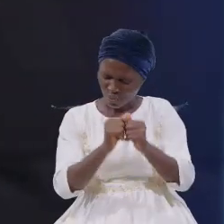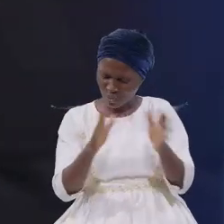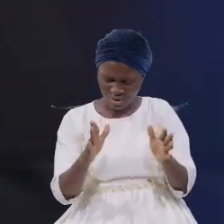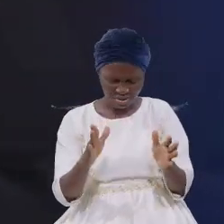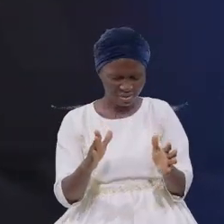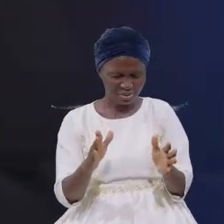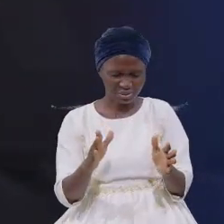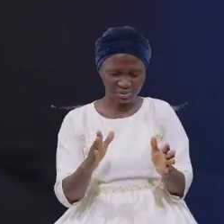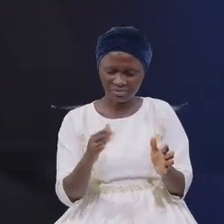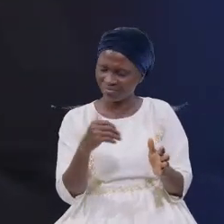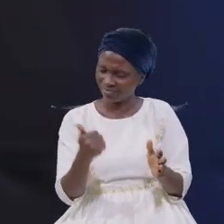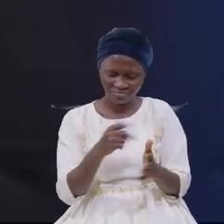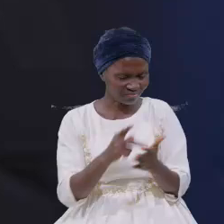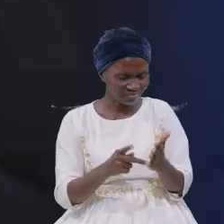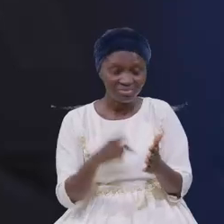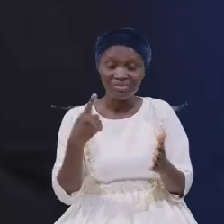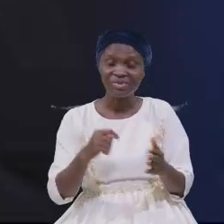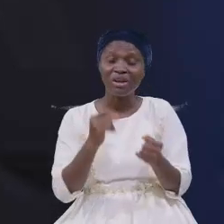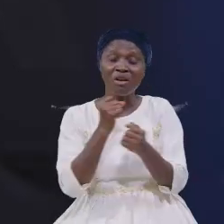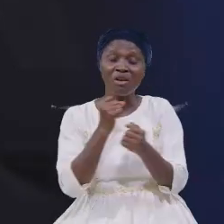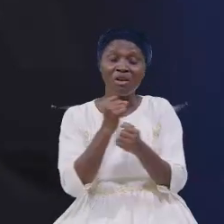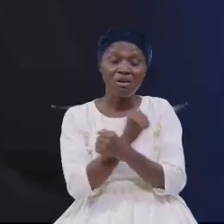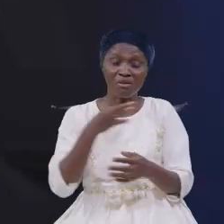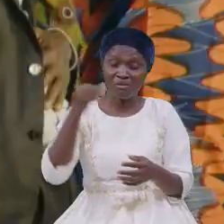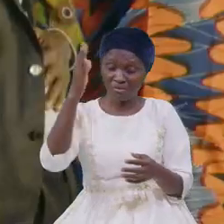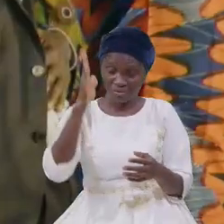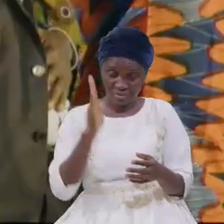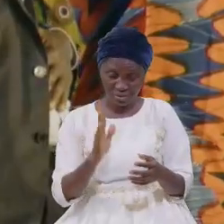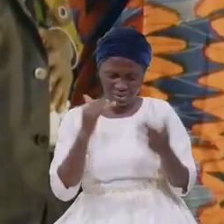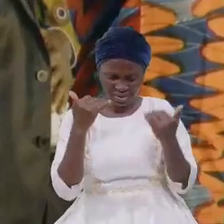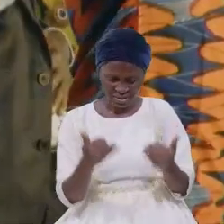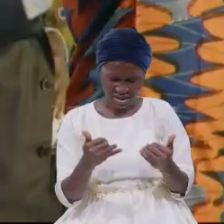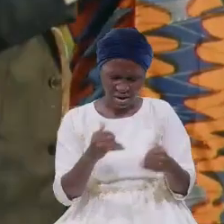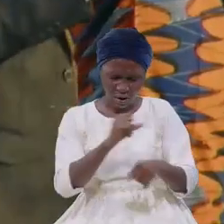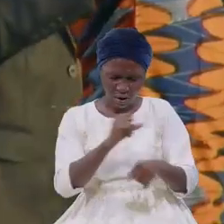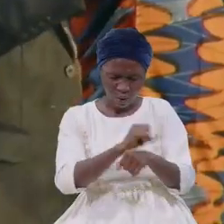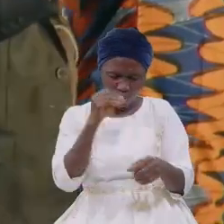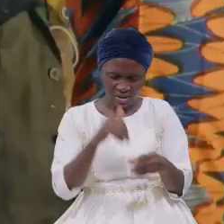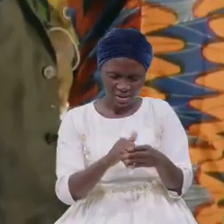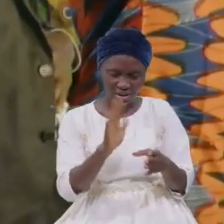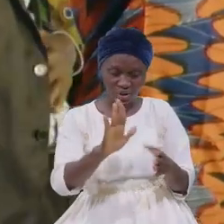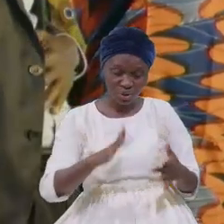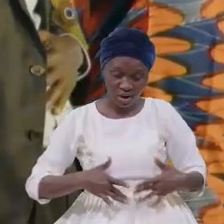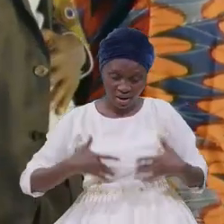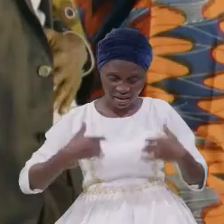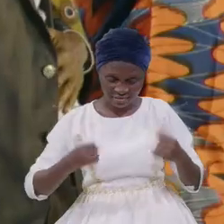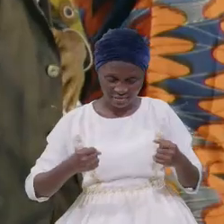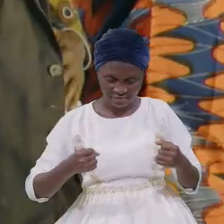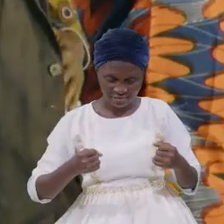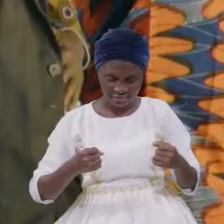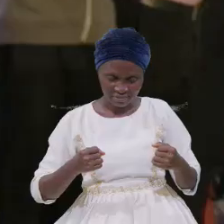the love of God now operates in your life. You have